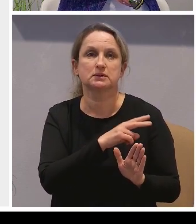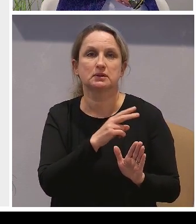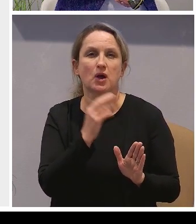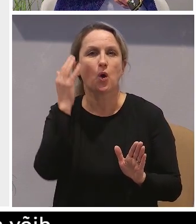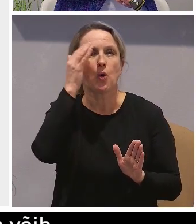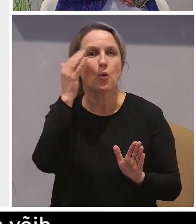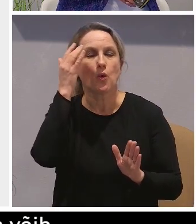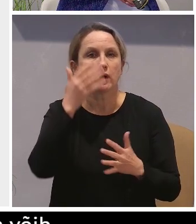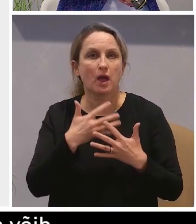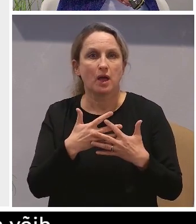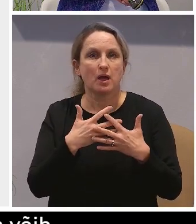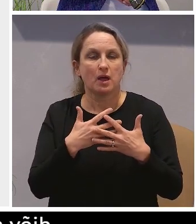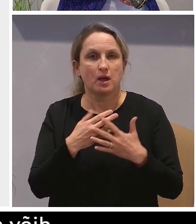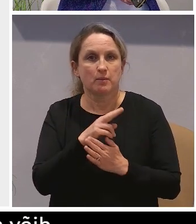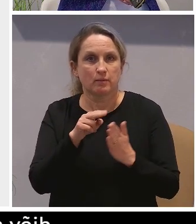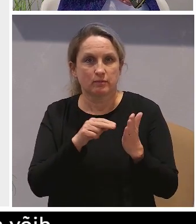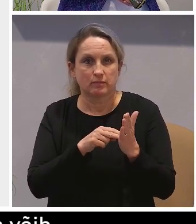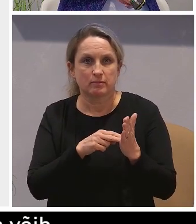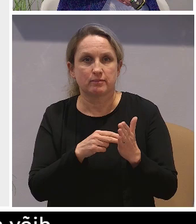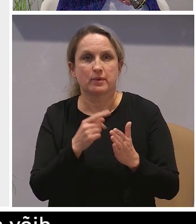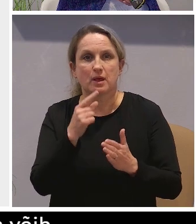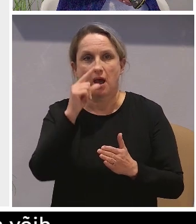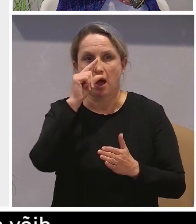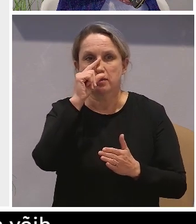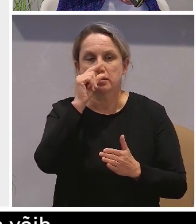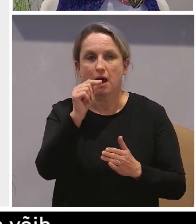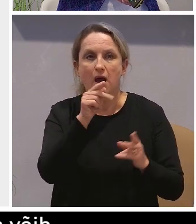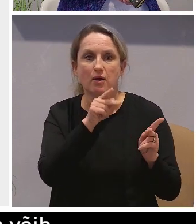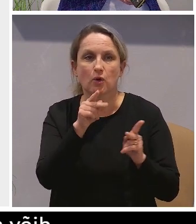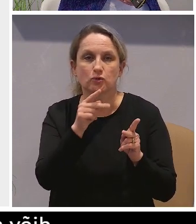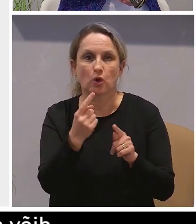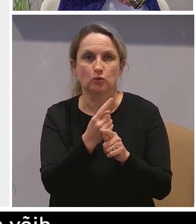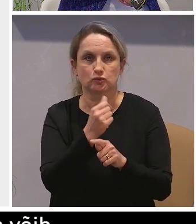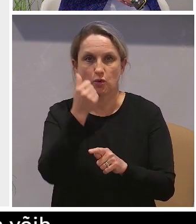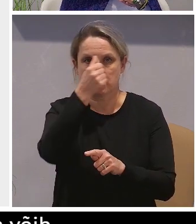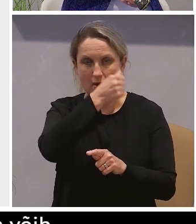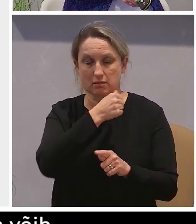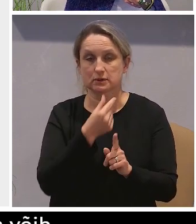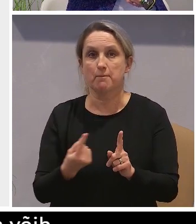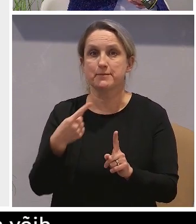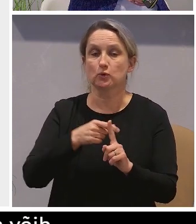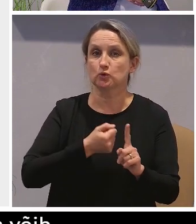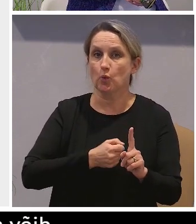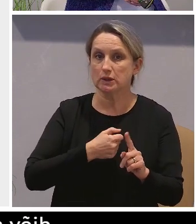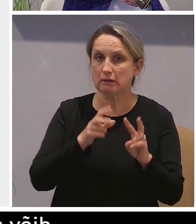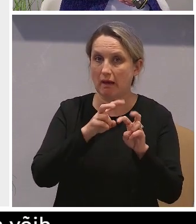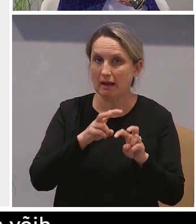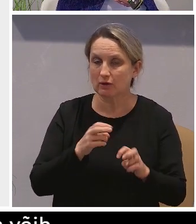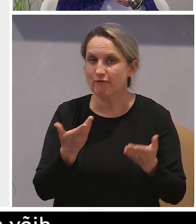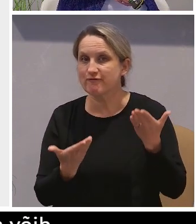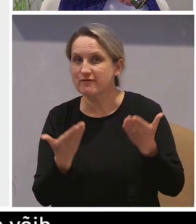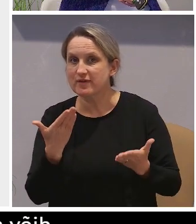be carried out. They should be seen by the dentist once a year, and the skin also needs to be checked once a